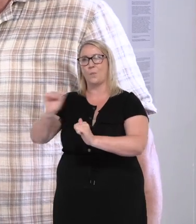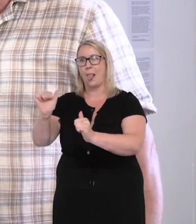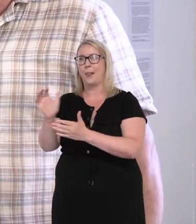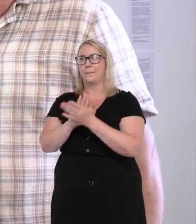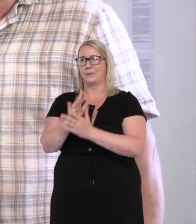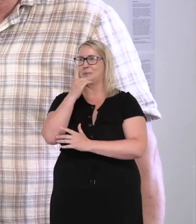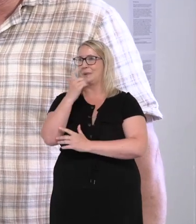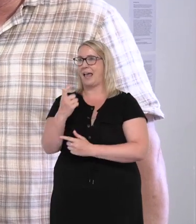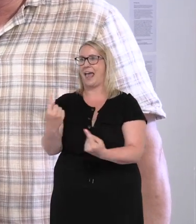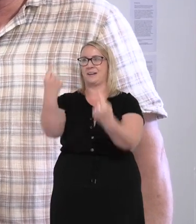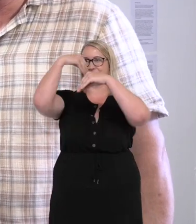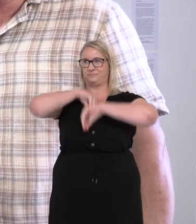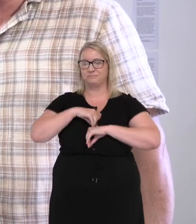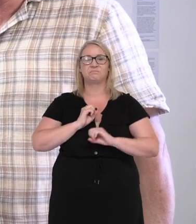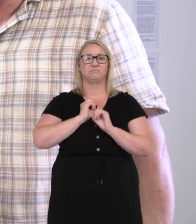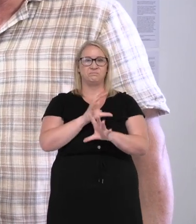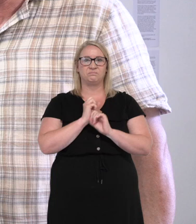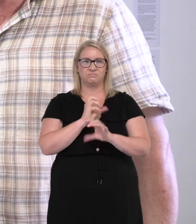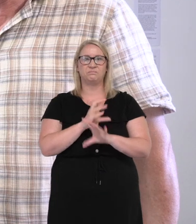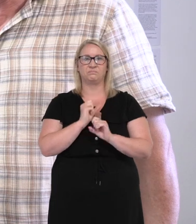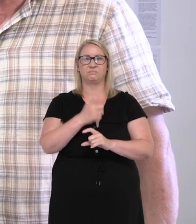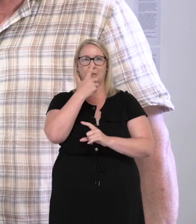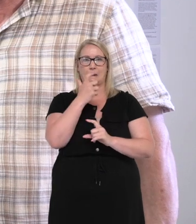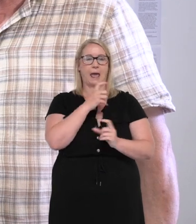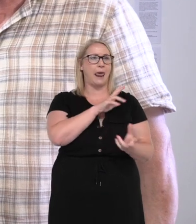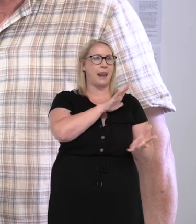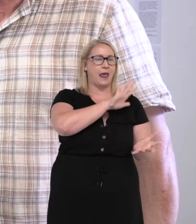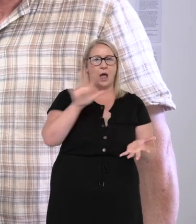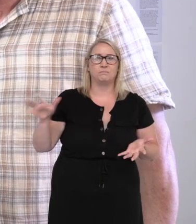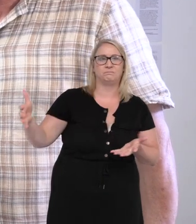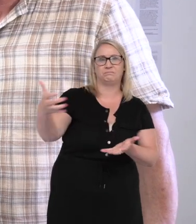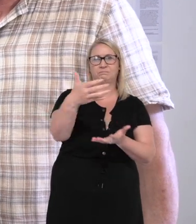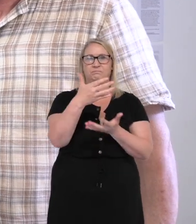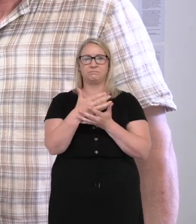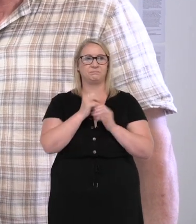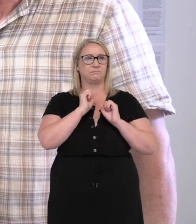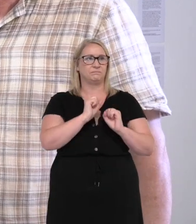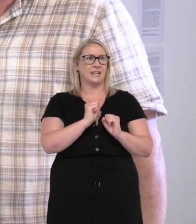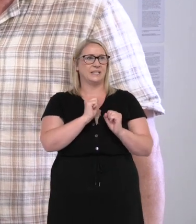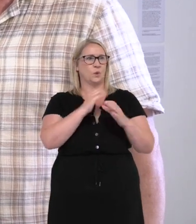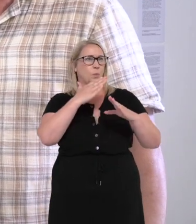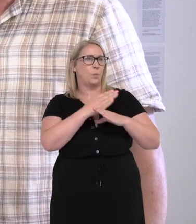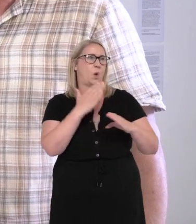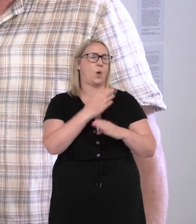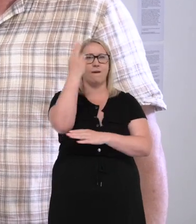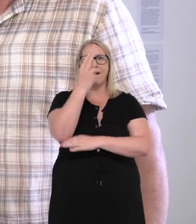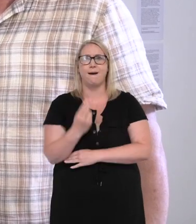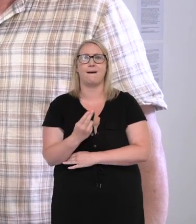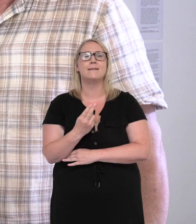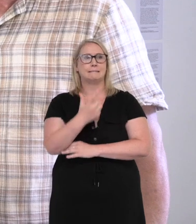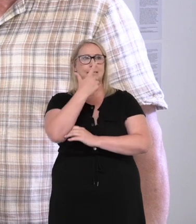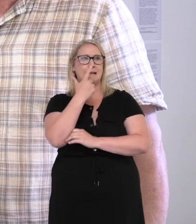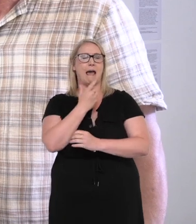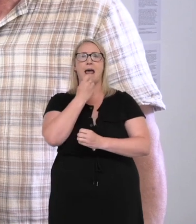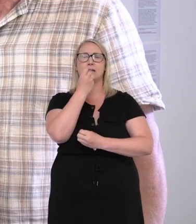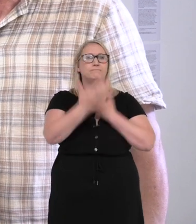we've done our best to put the work together in a way that we think represents his story. And I'll tell